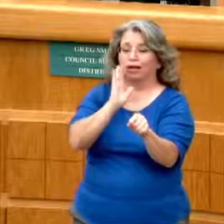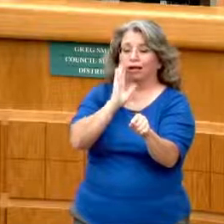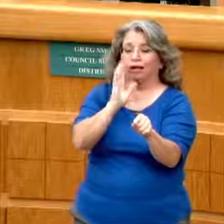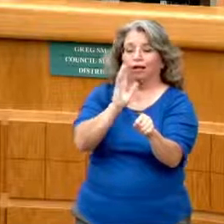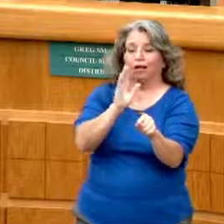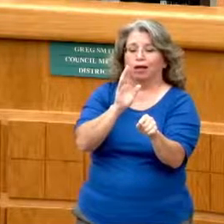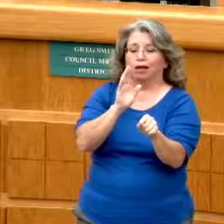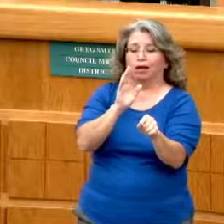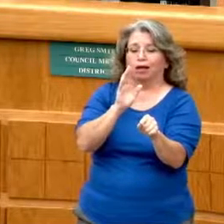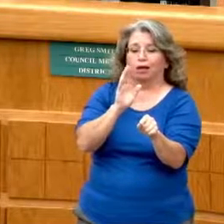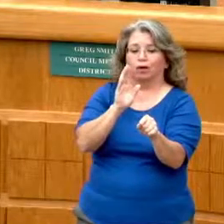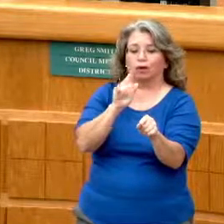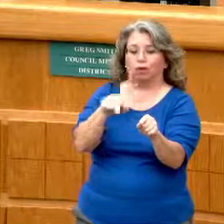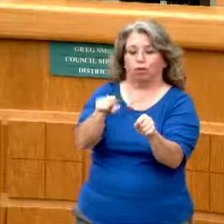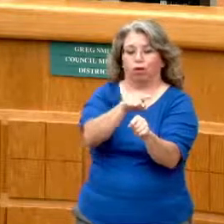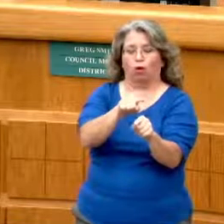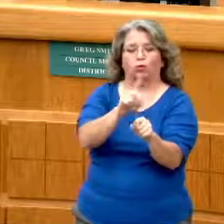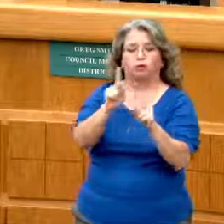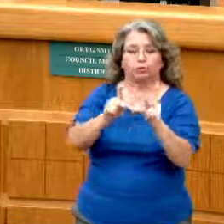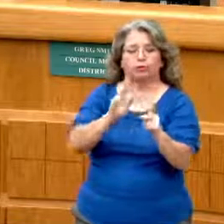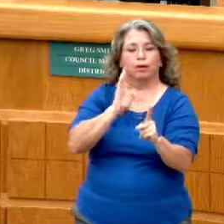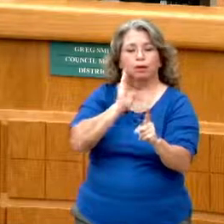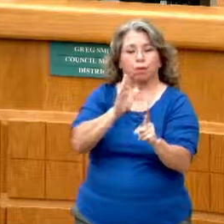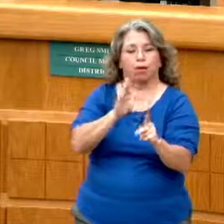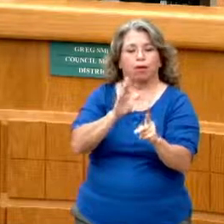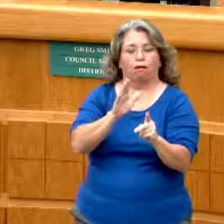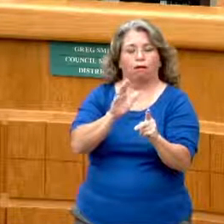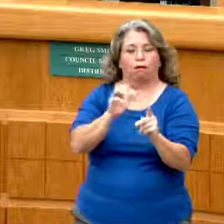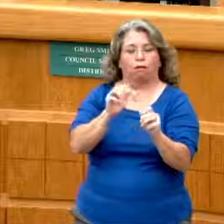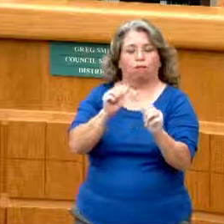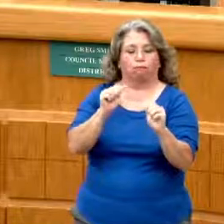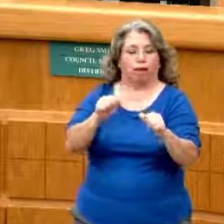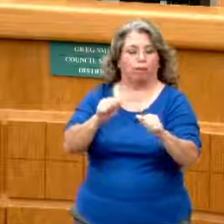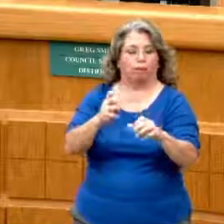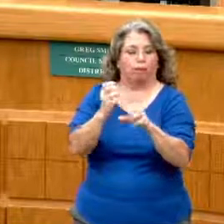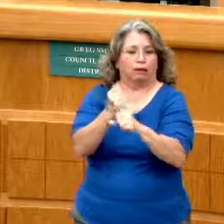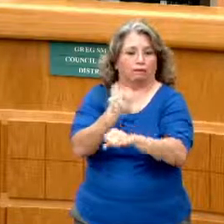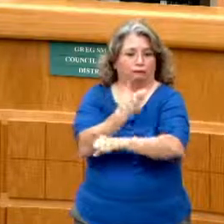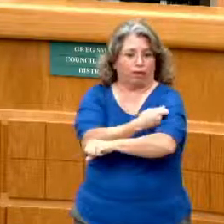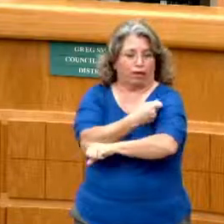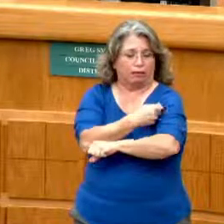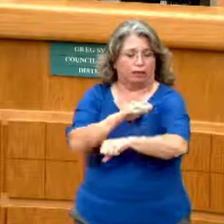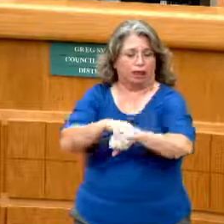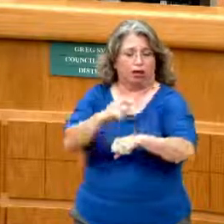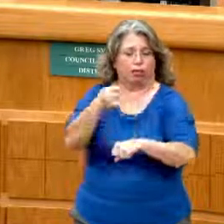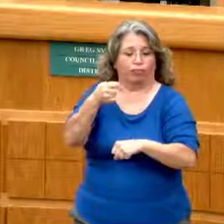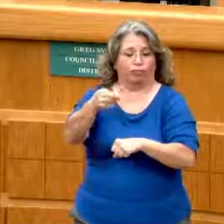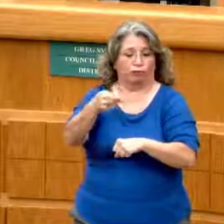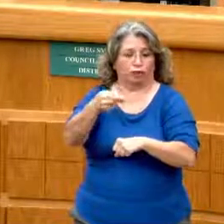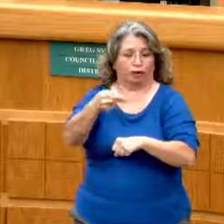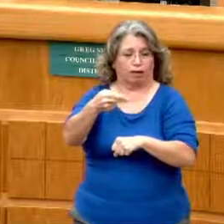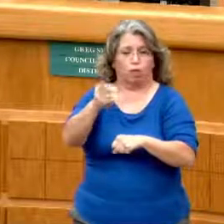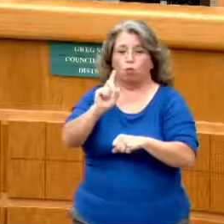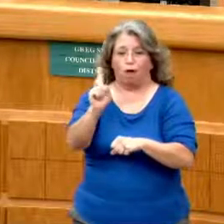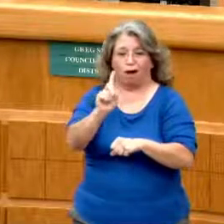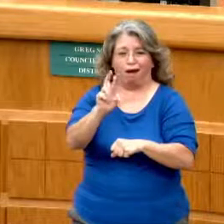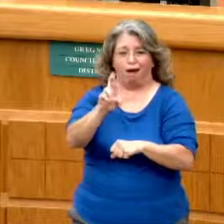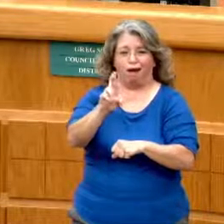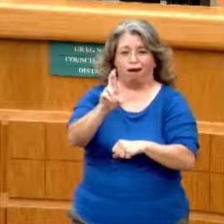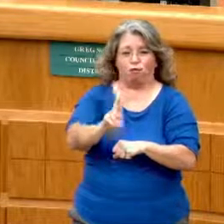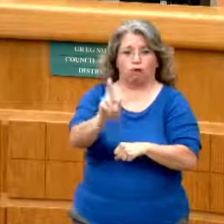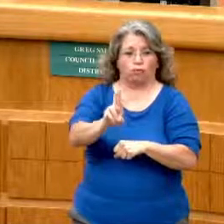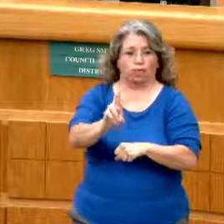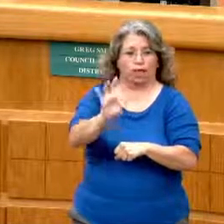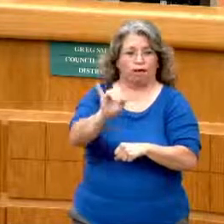alert that they will be eligible to get a vaccine Thursday at the Borchard Fairgrounds. We have